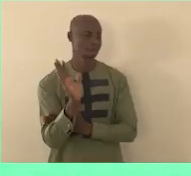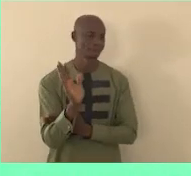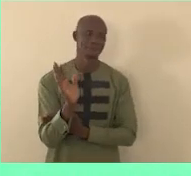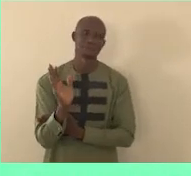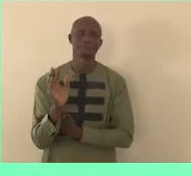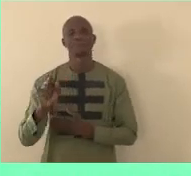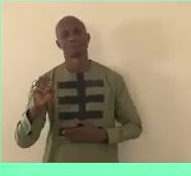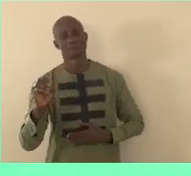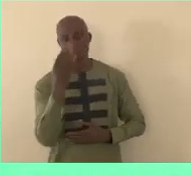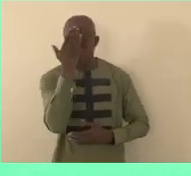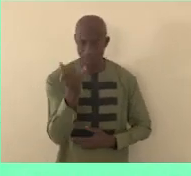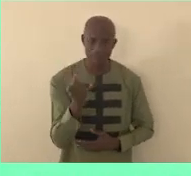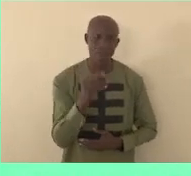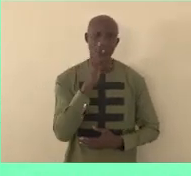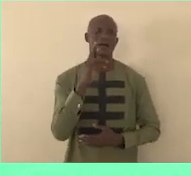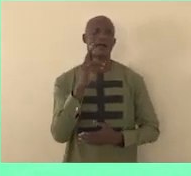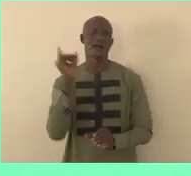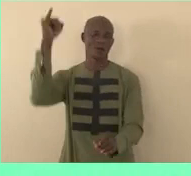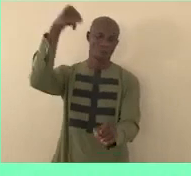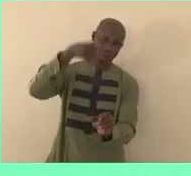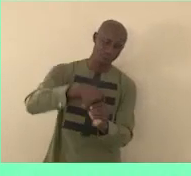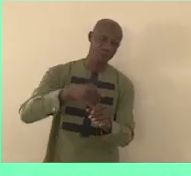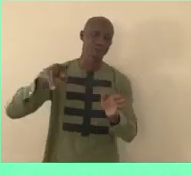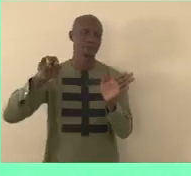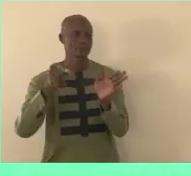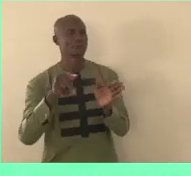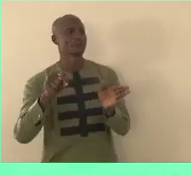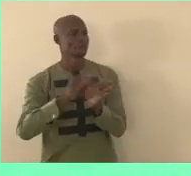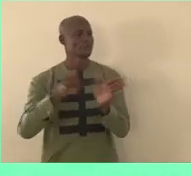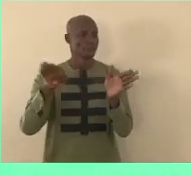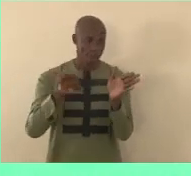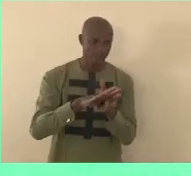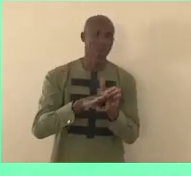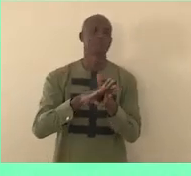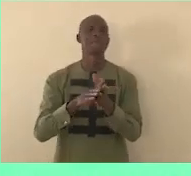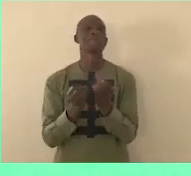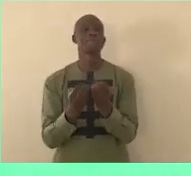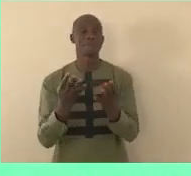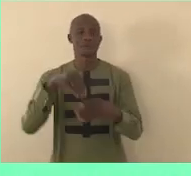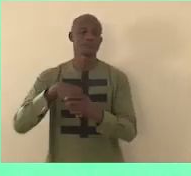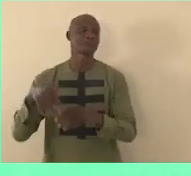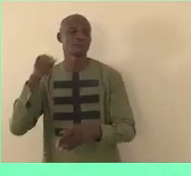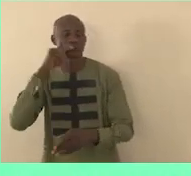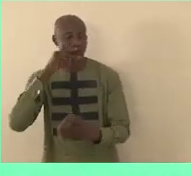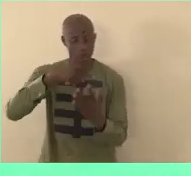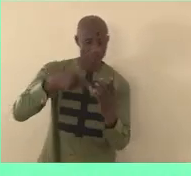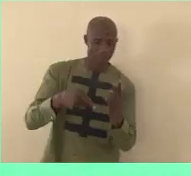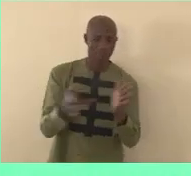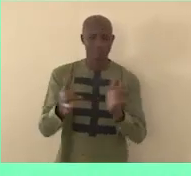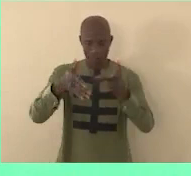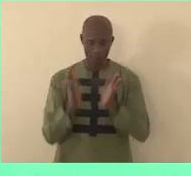God. So why are poisonous ethnic sentiments still so pervasive among us